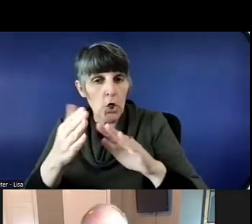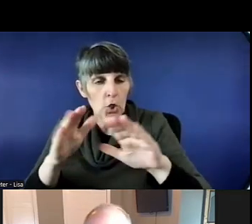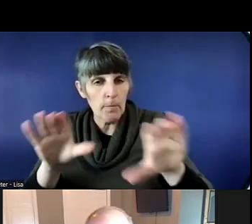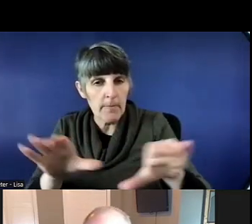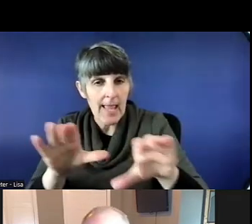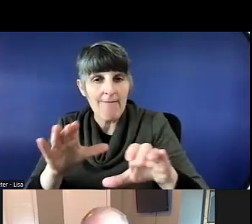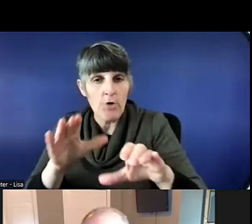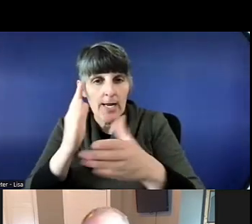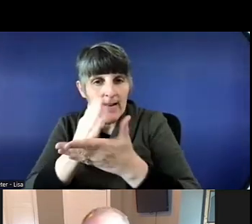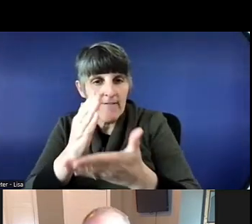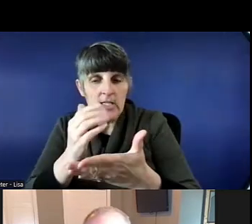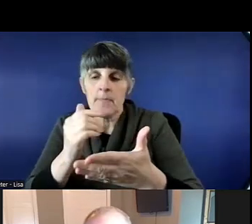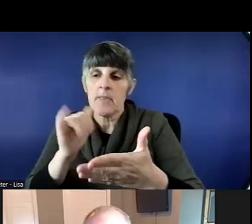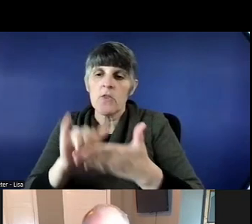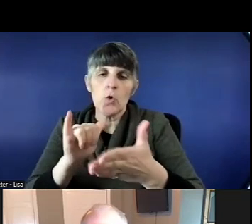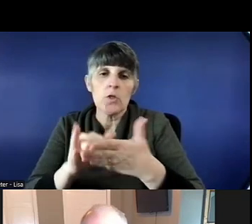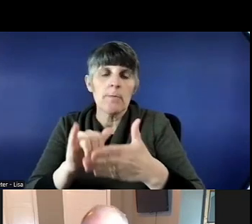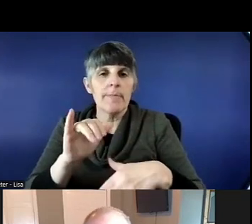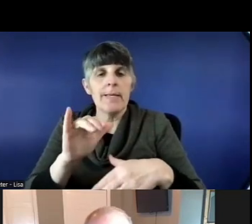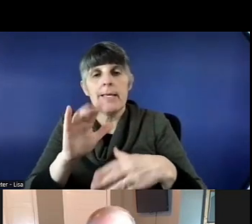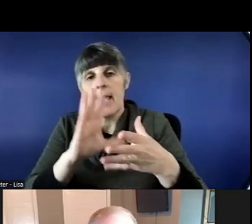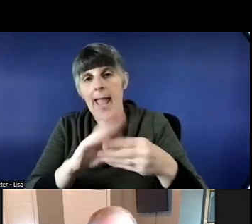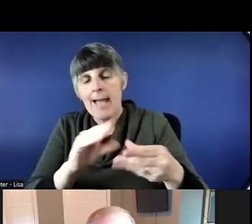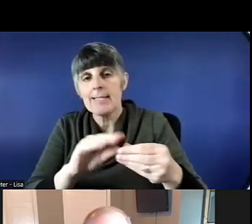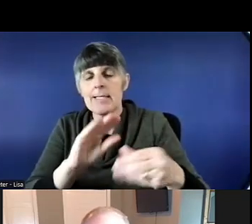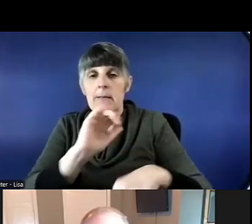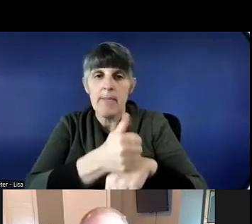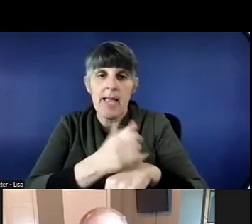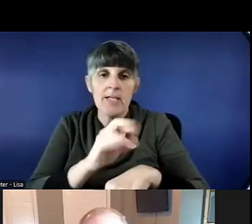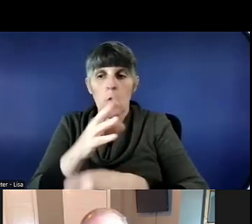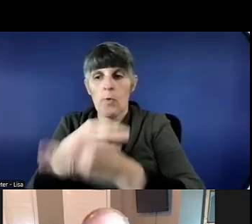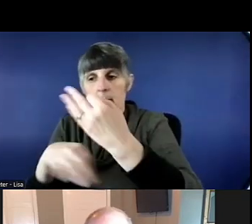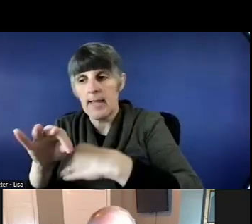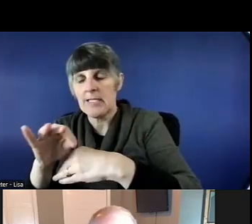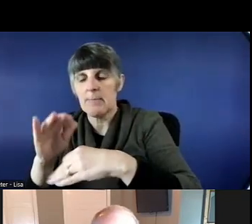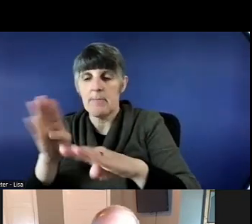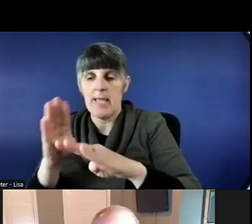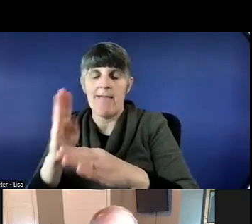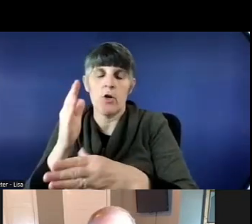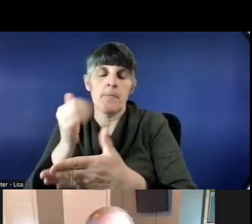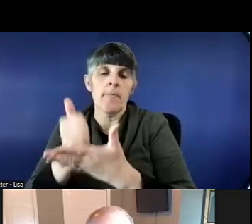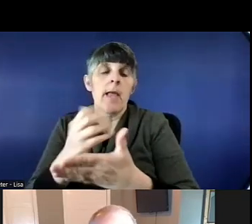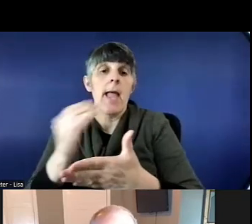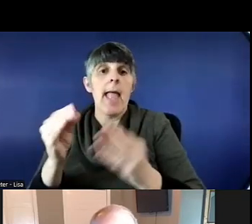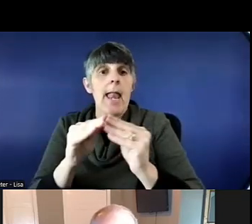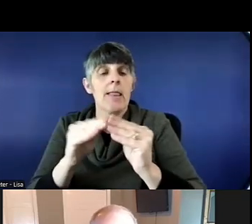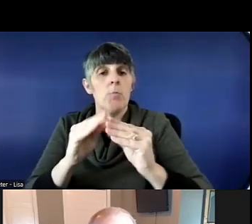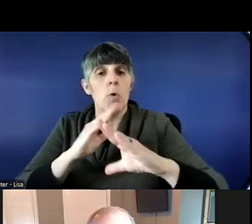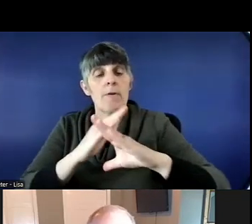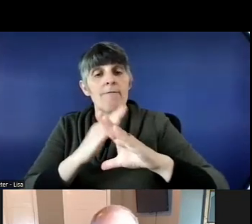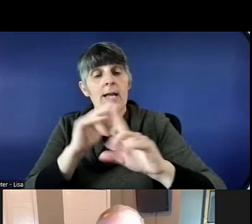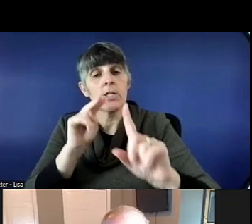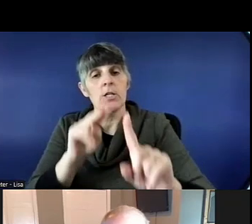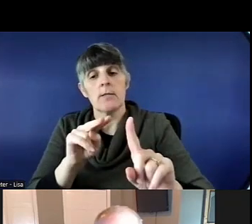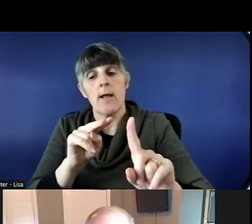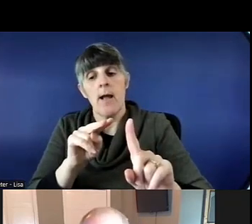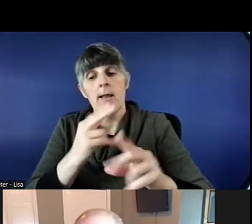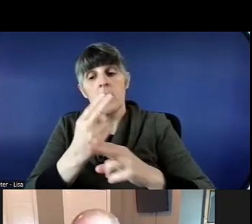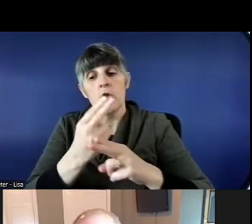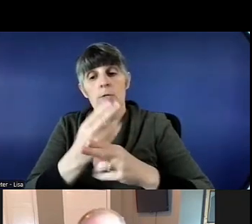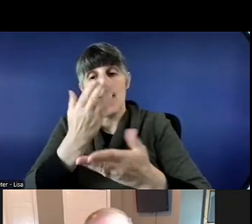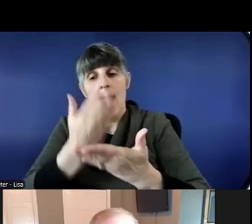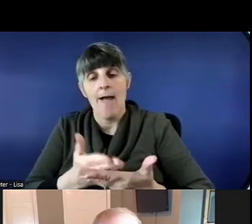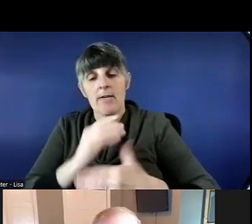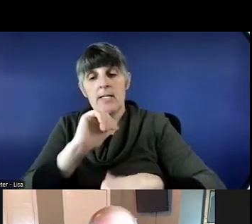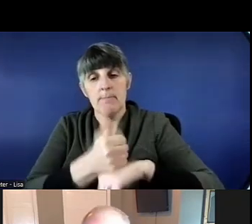these would be antecedent-based interventions or replacement behavior interventions. And on the more prevention side is using evidence-based